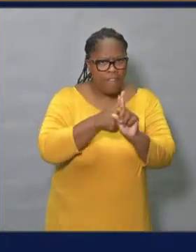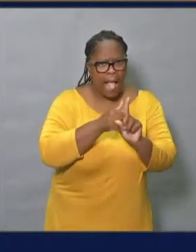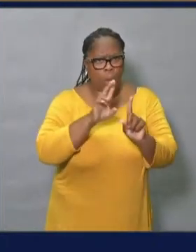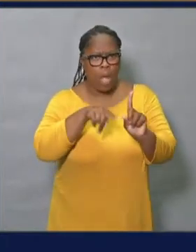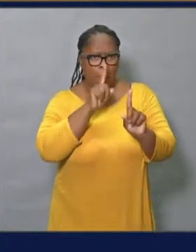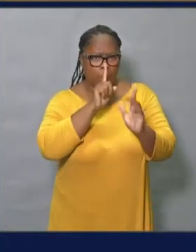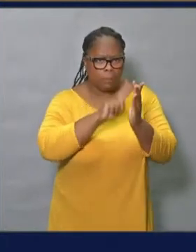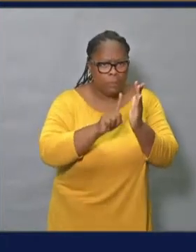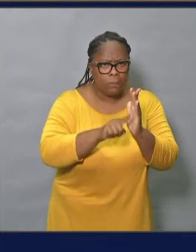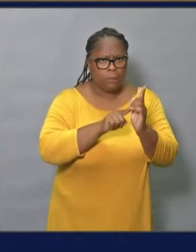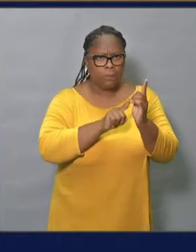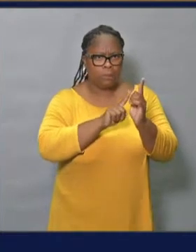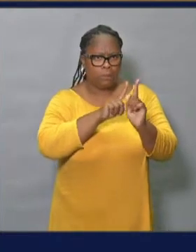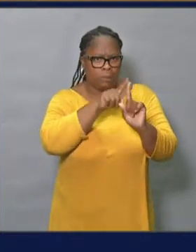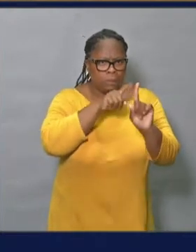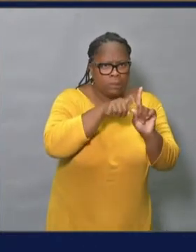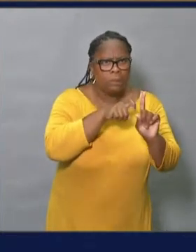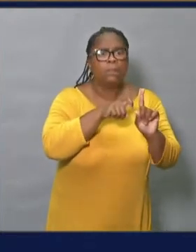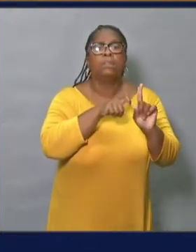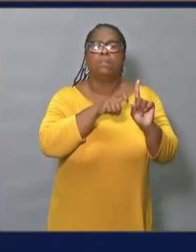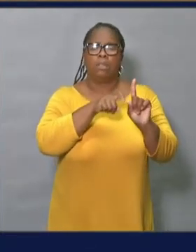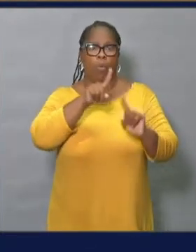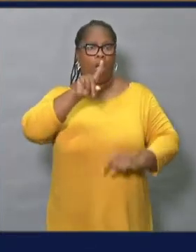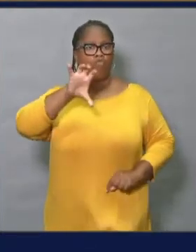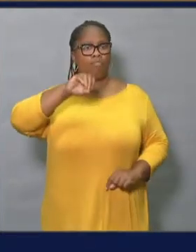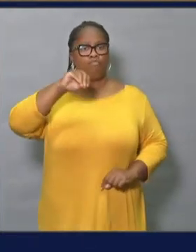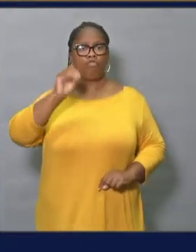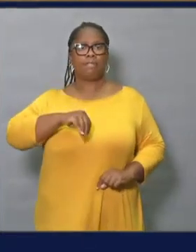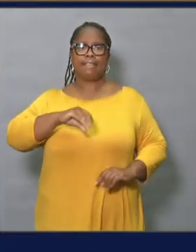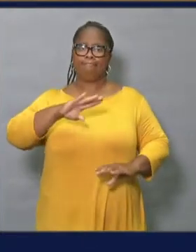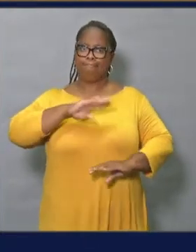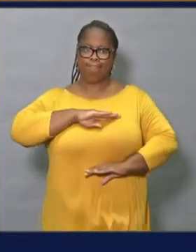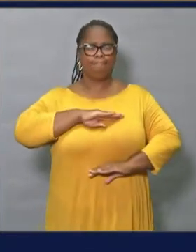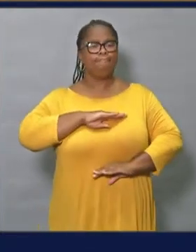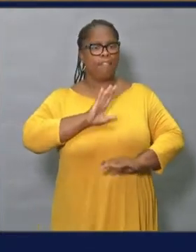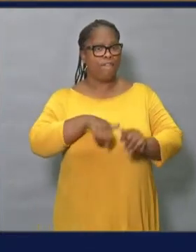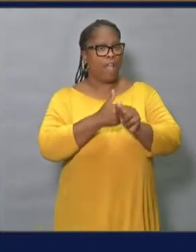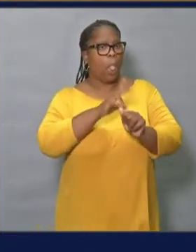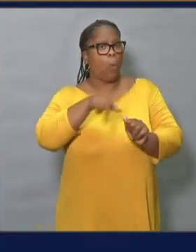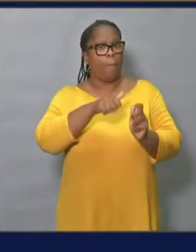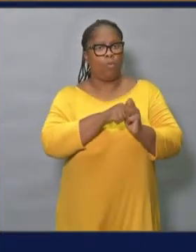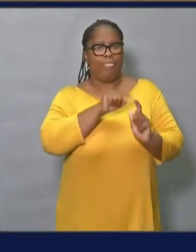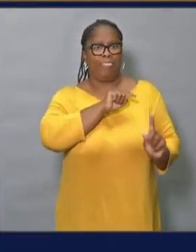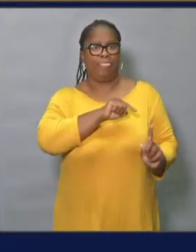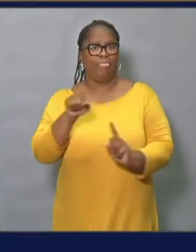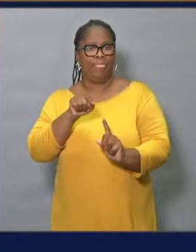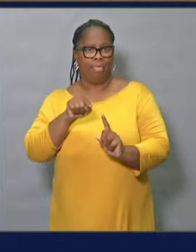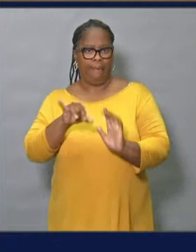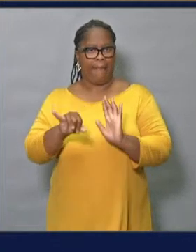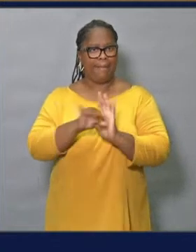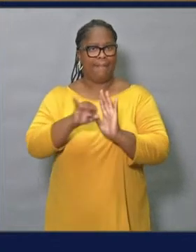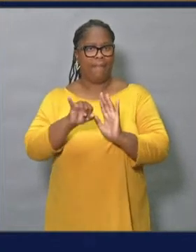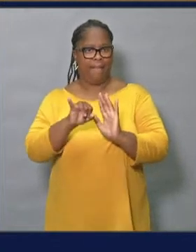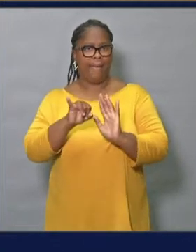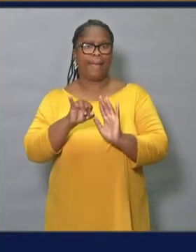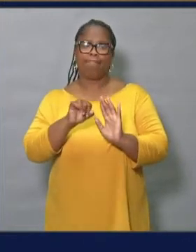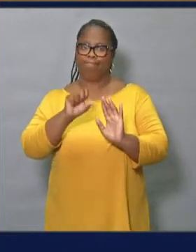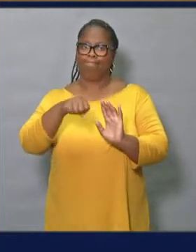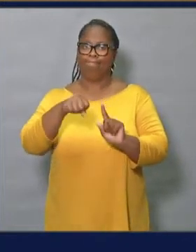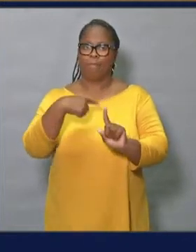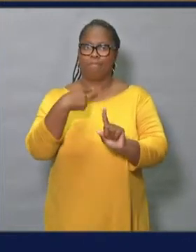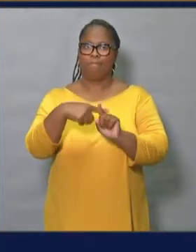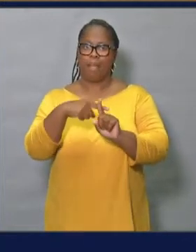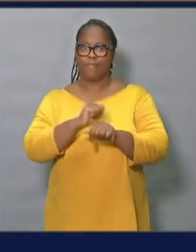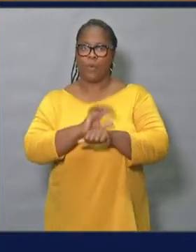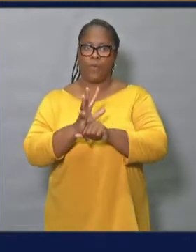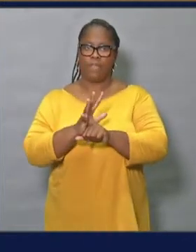of Public Health receiving information on the positive cases. Over the last week, this number has ranged between 98%